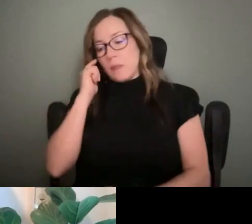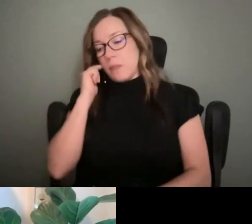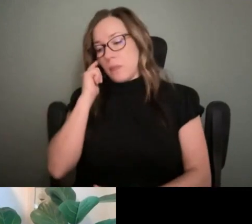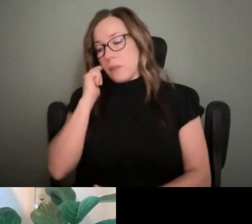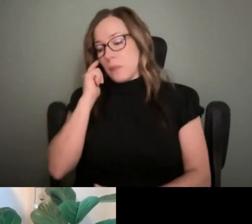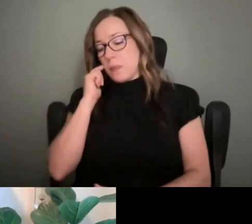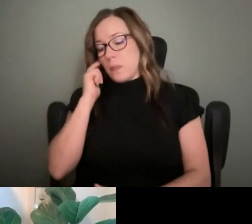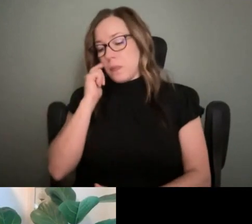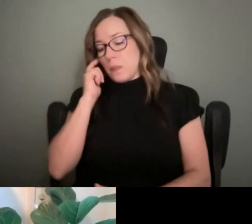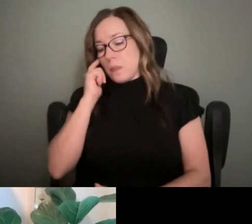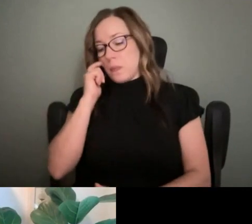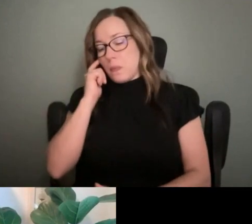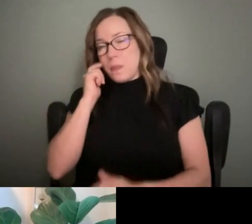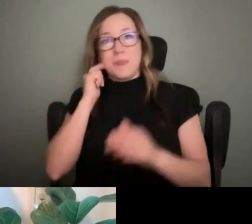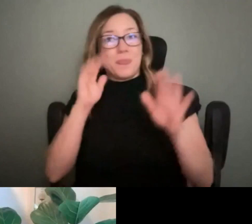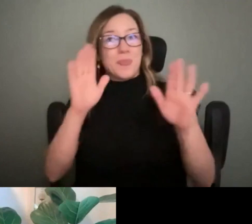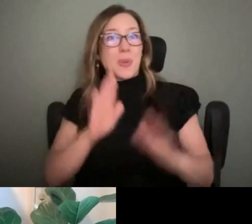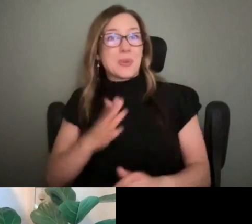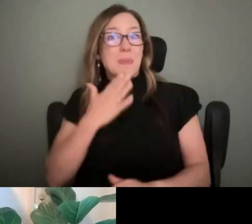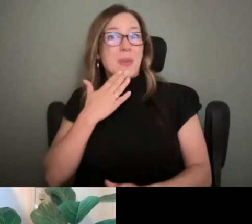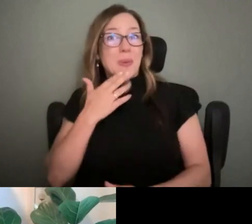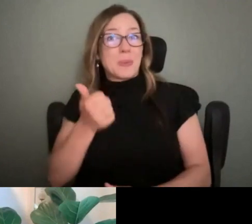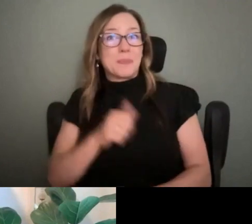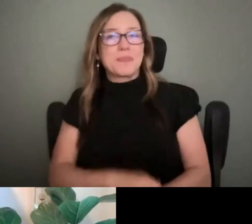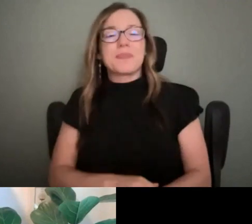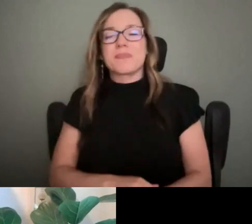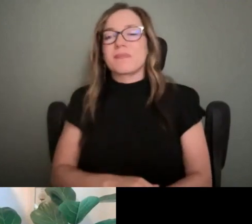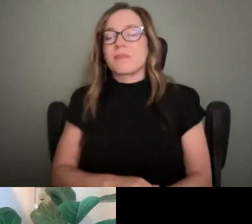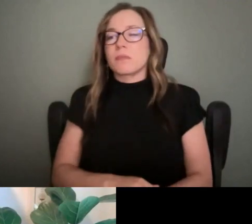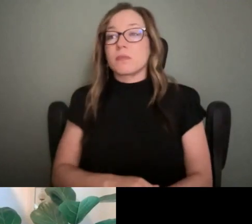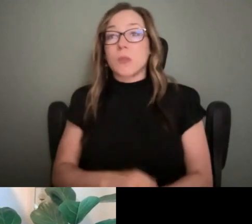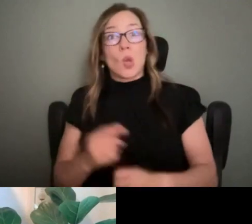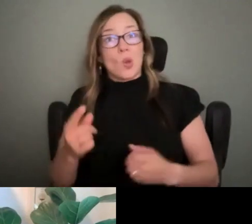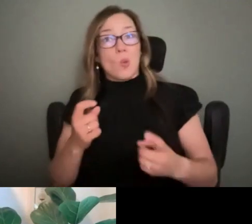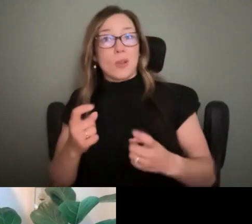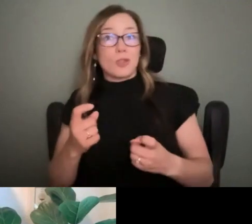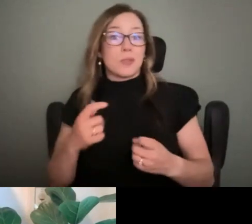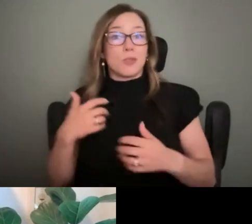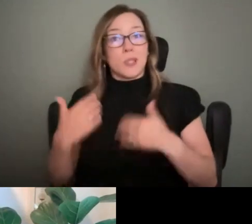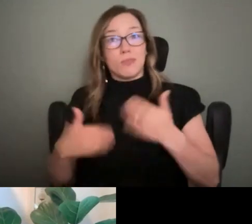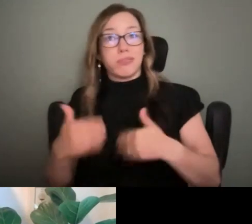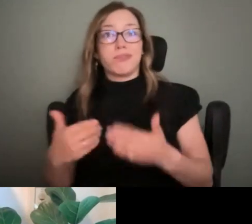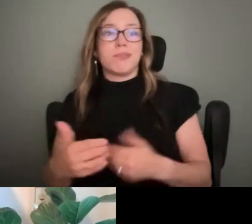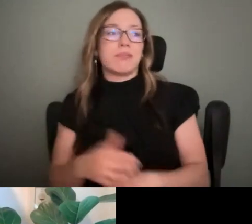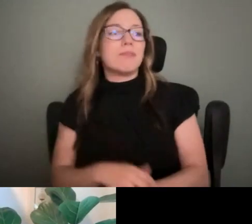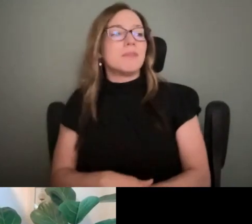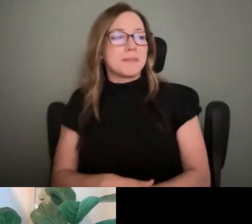you. Okay, questions are really rolling in. So